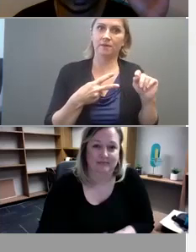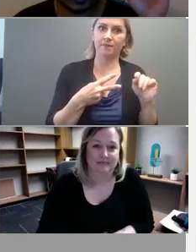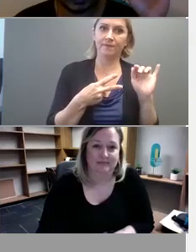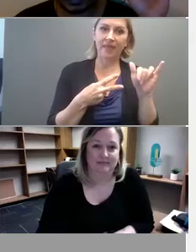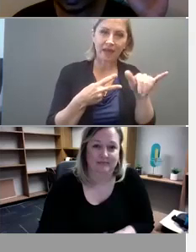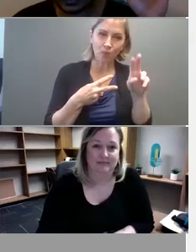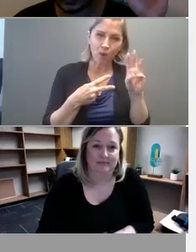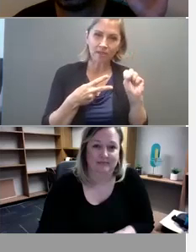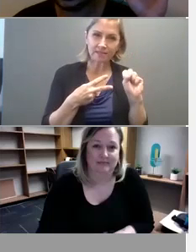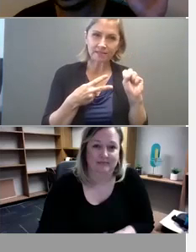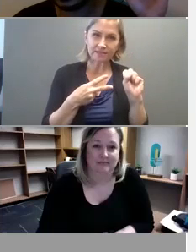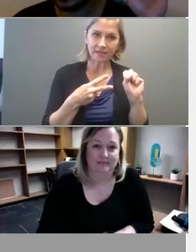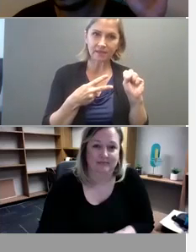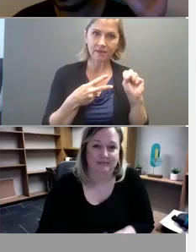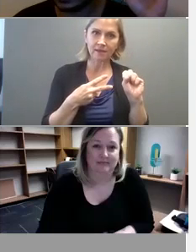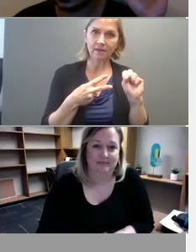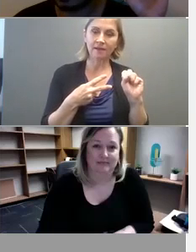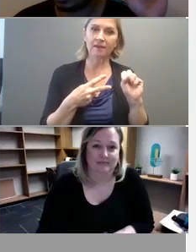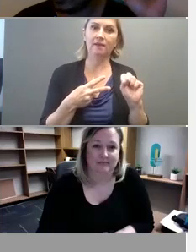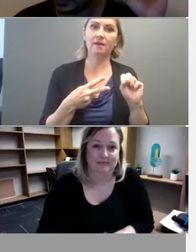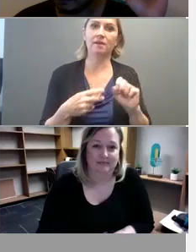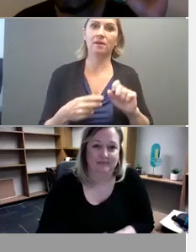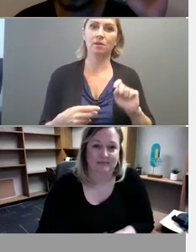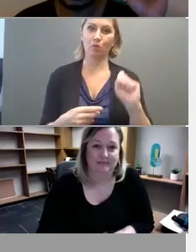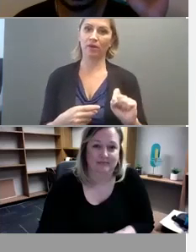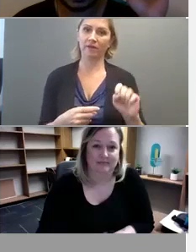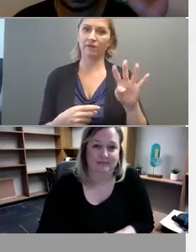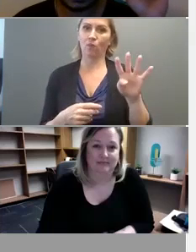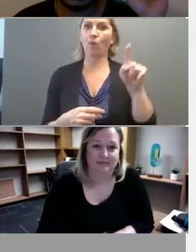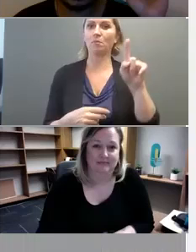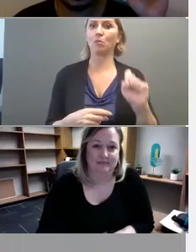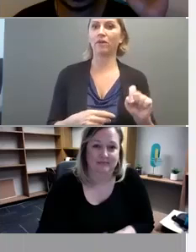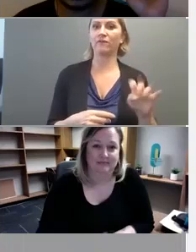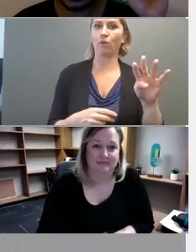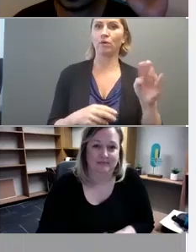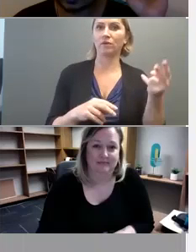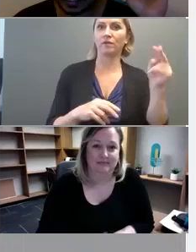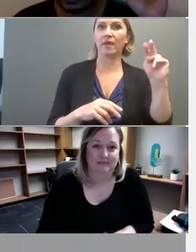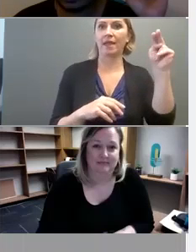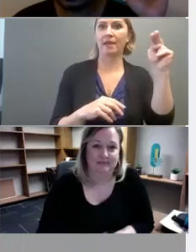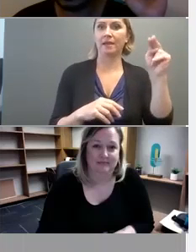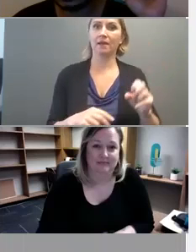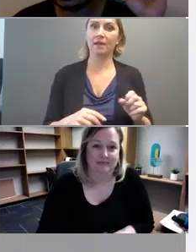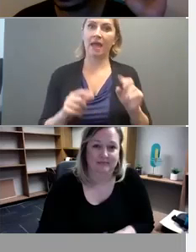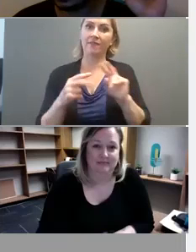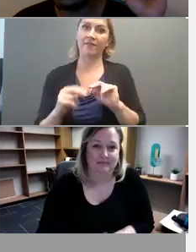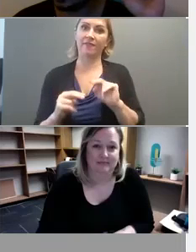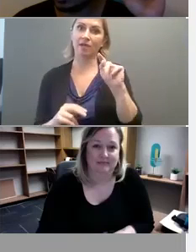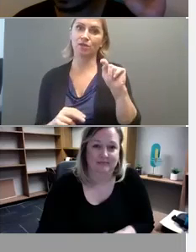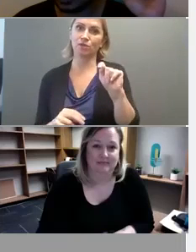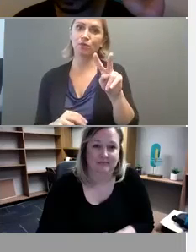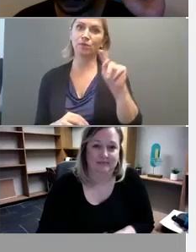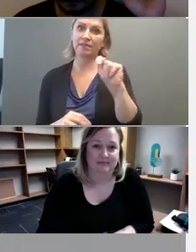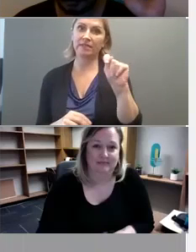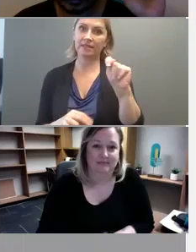what was it? This one, which was 1.4 raised to the power of n. And 2Tn minus 1 was theta of